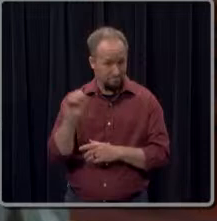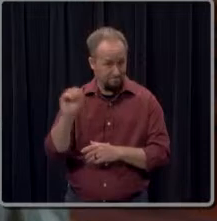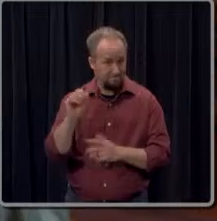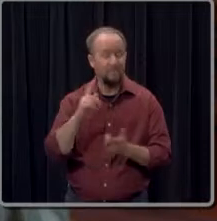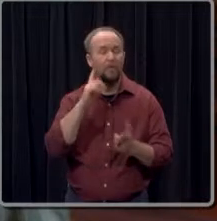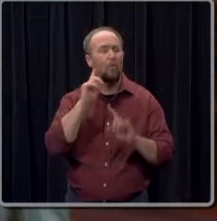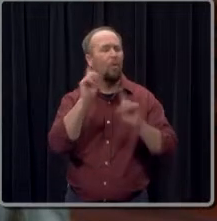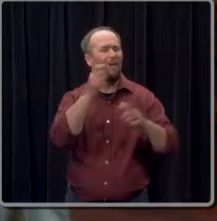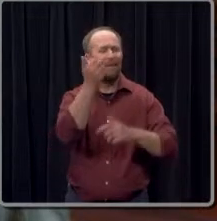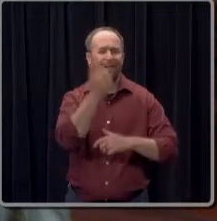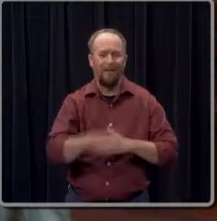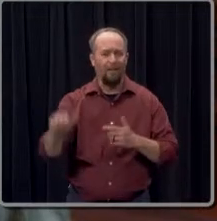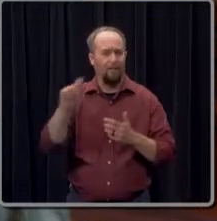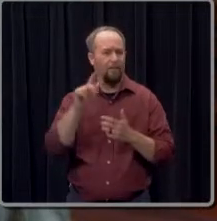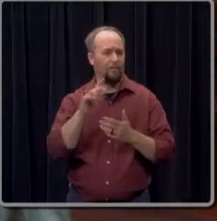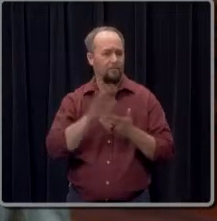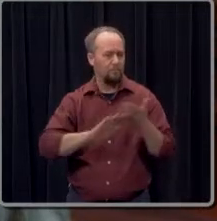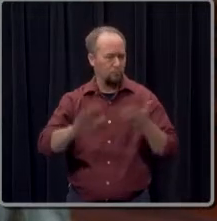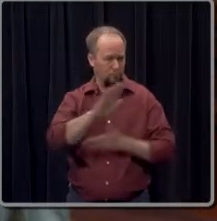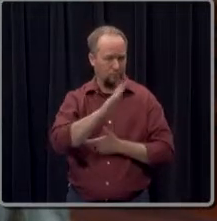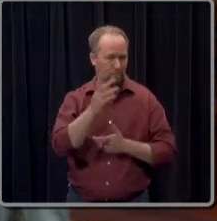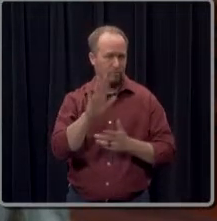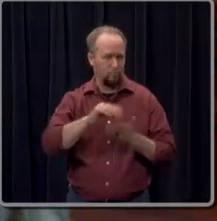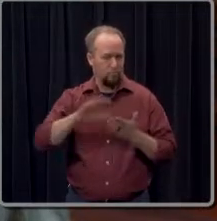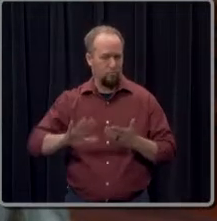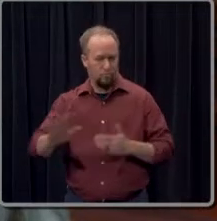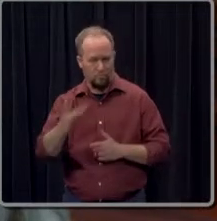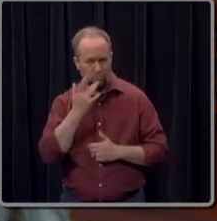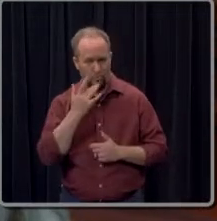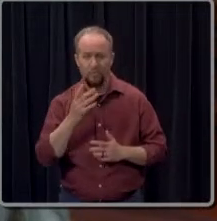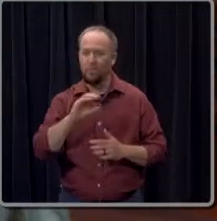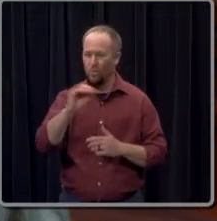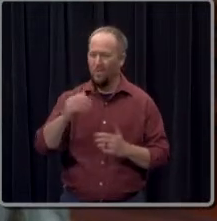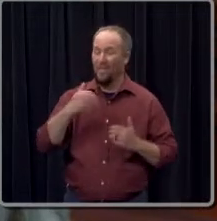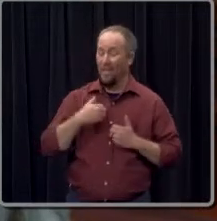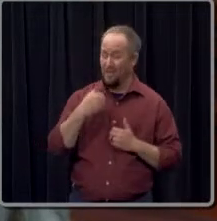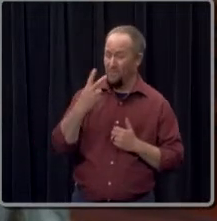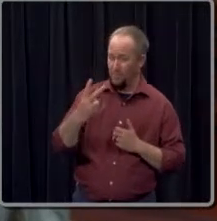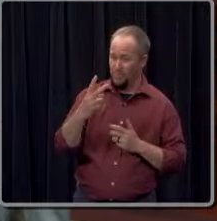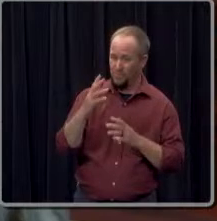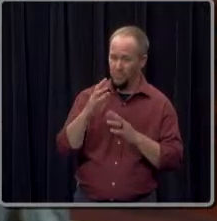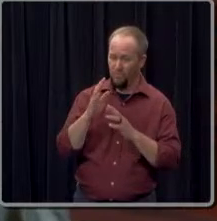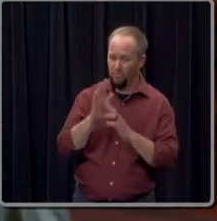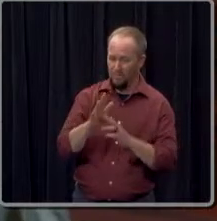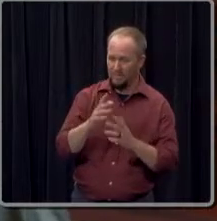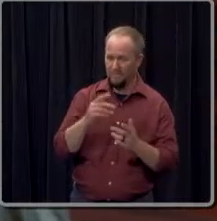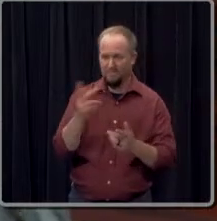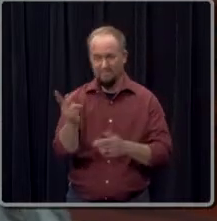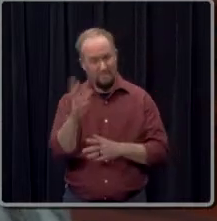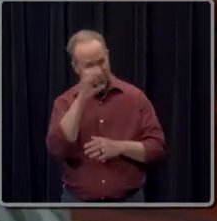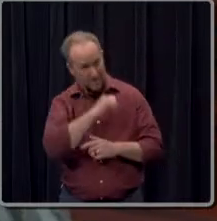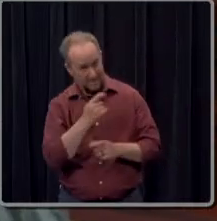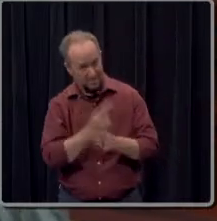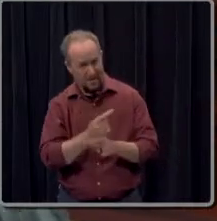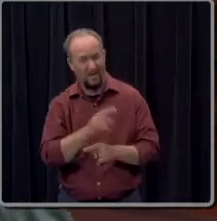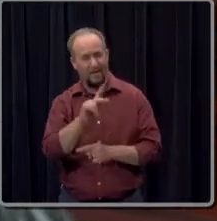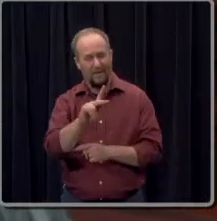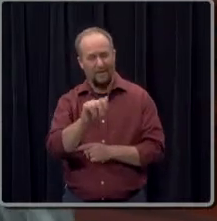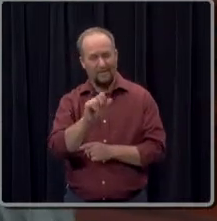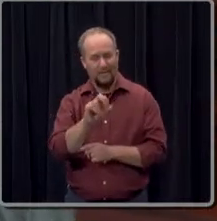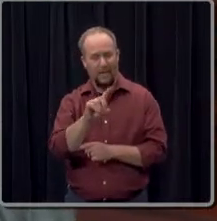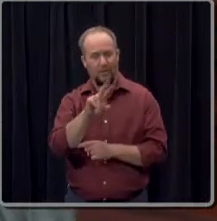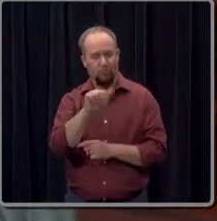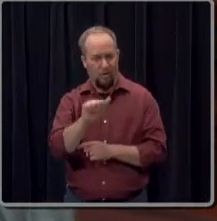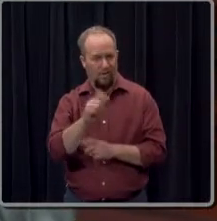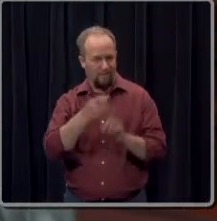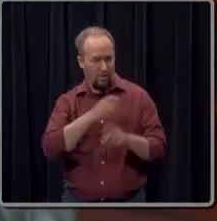choosing. Olathe had 2 representatives in the final 6, and you guessed it. They were Cassandra from Olathe Northwest, who